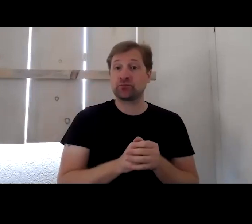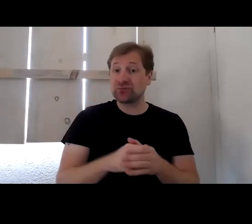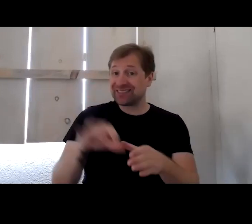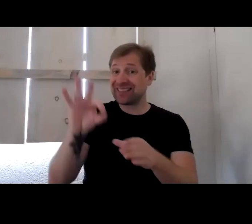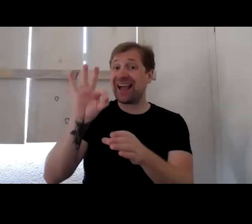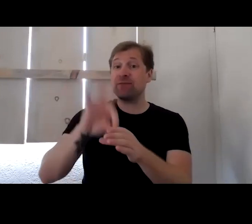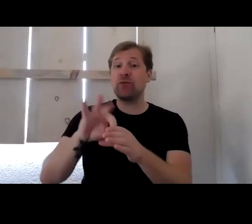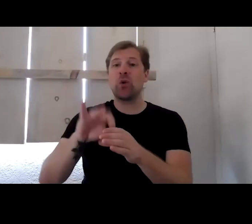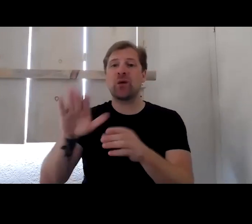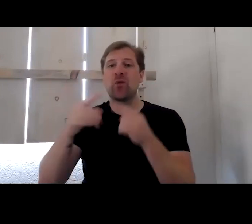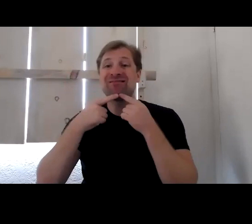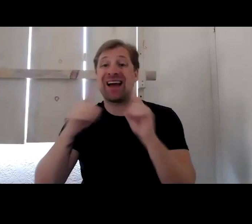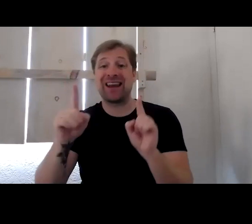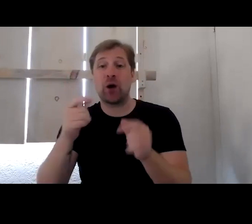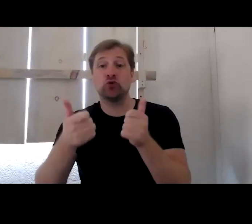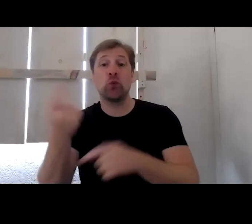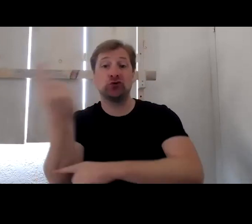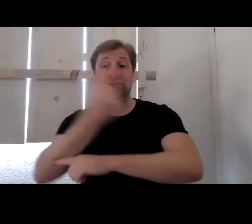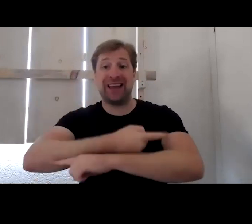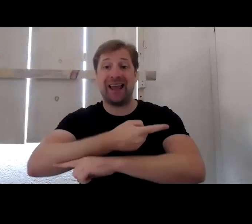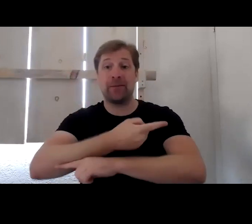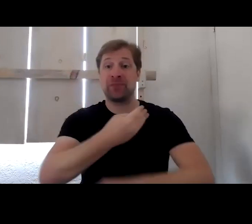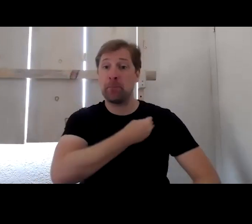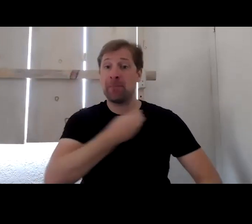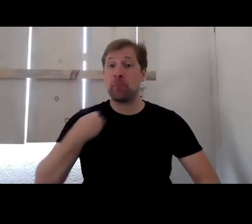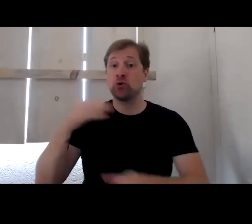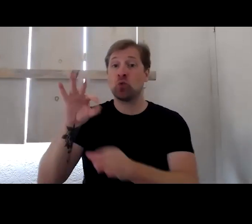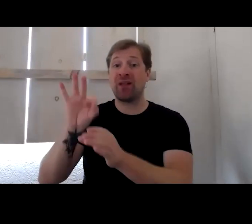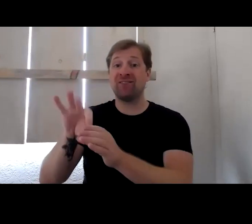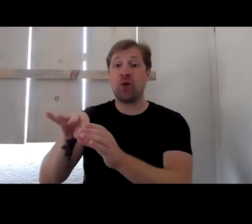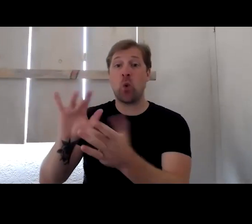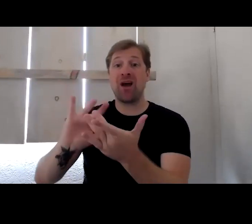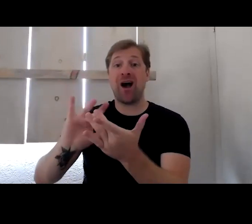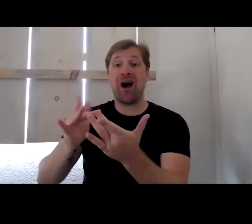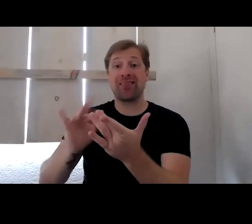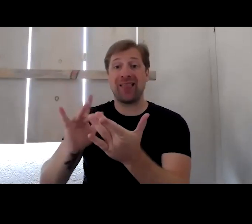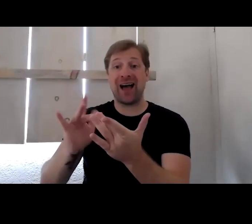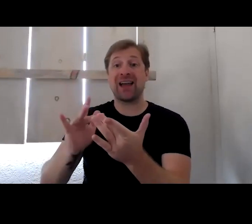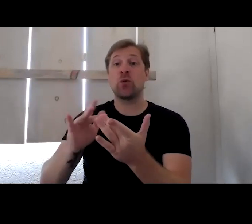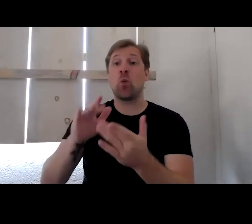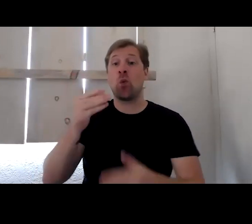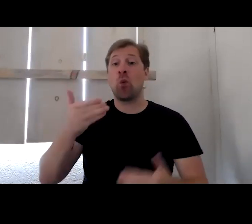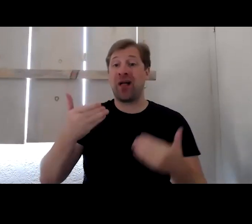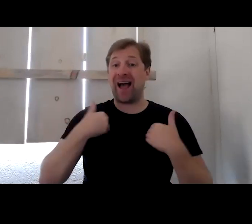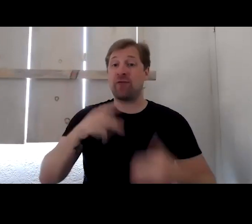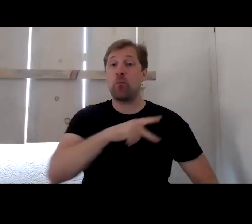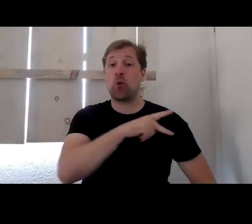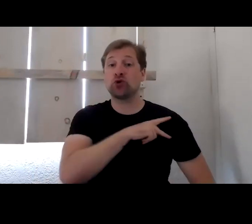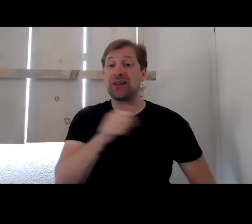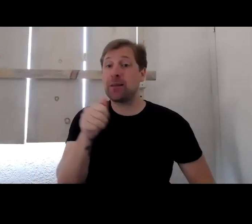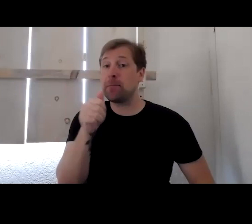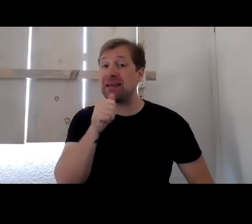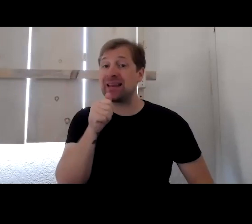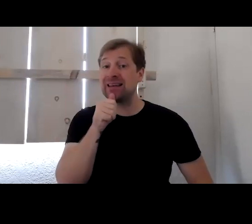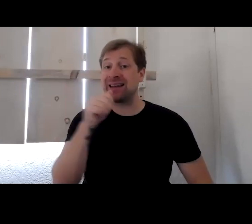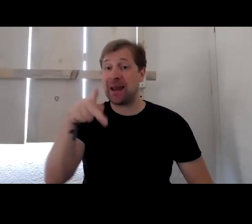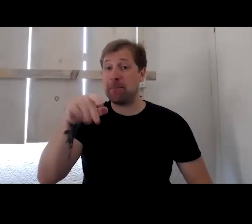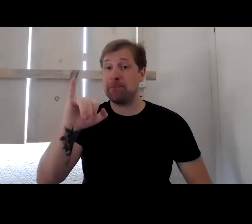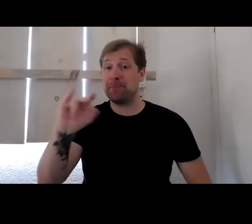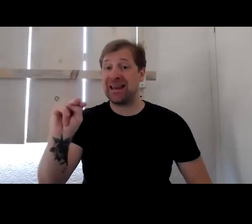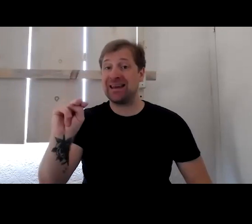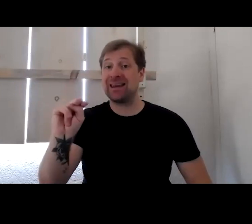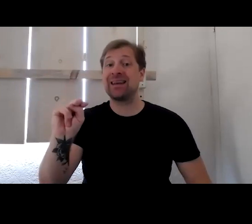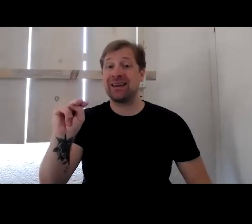be announced. Members vote online with personalized PIN. Election will be run